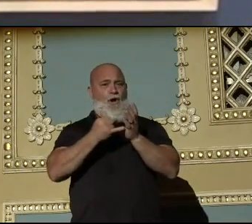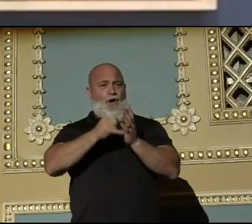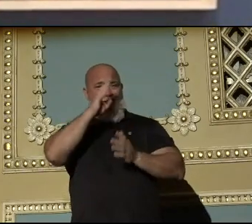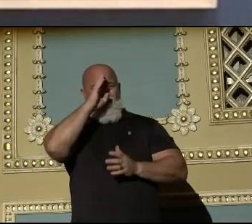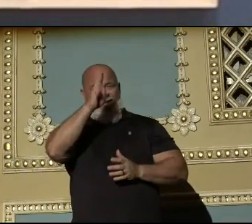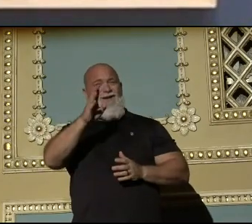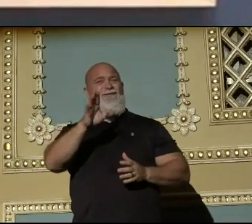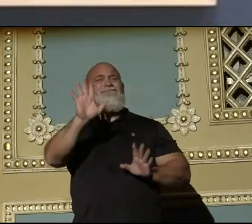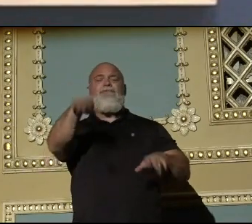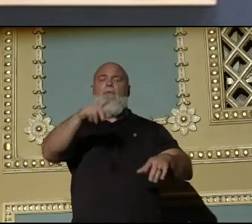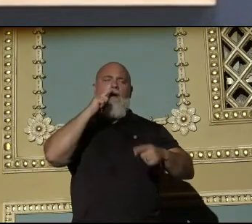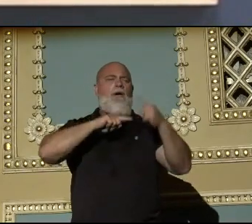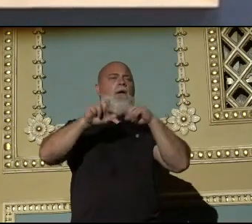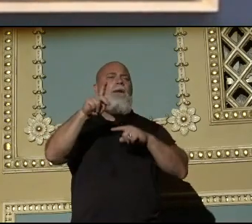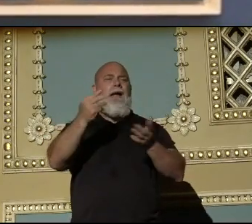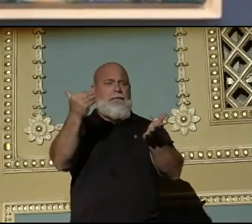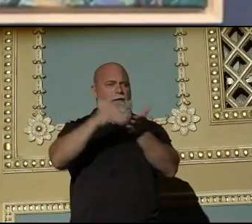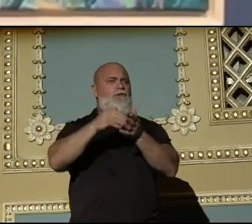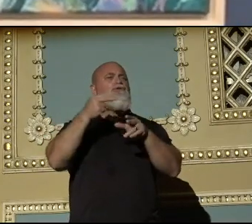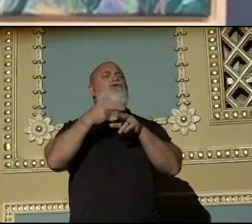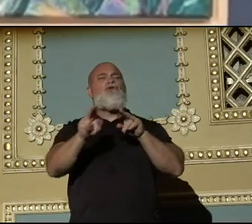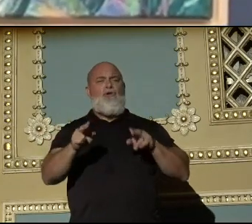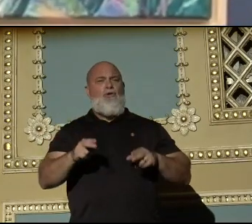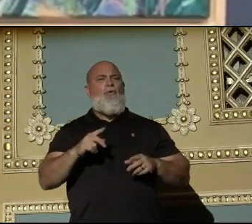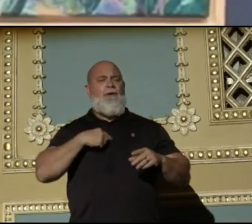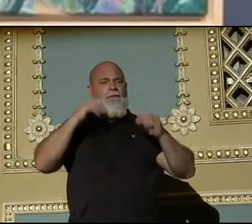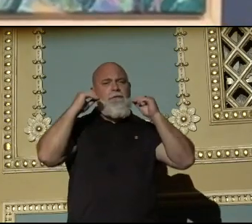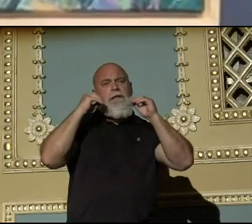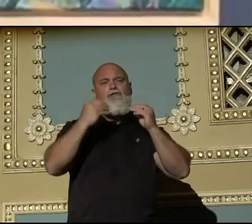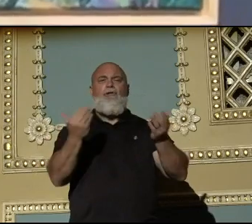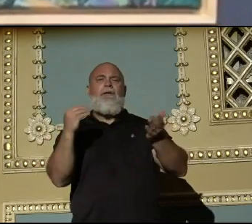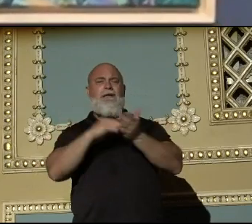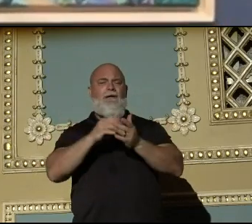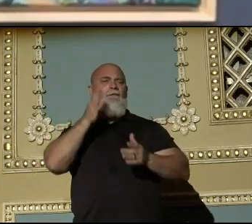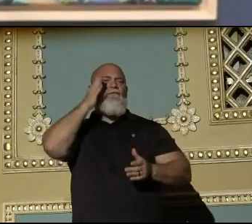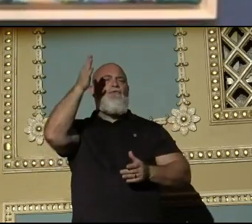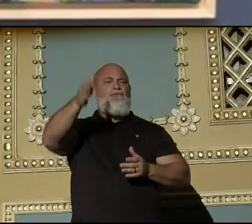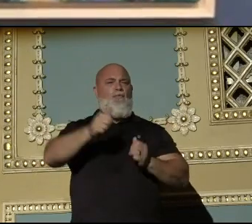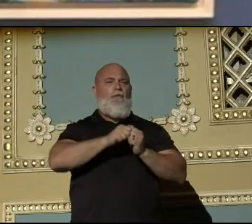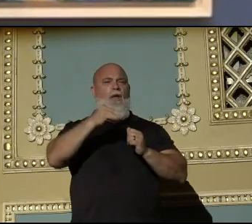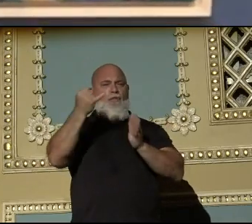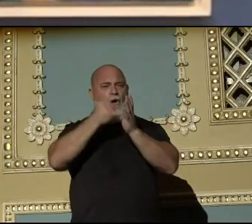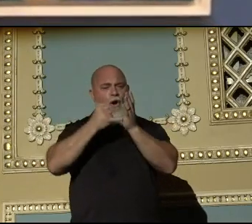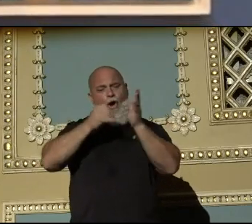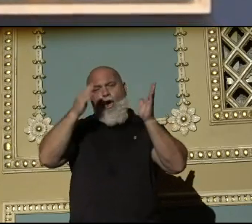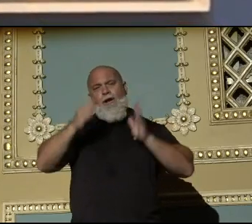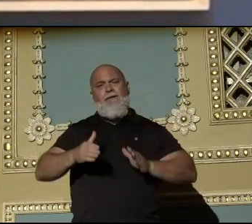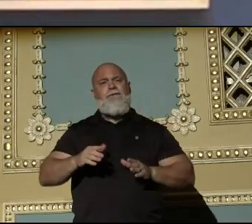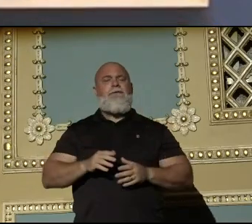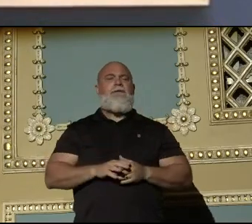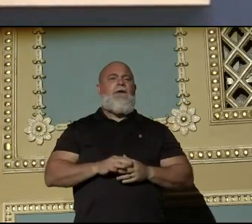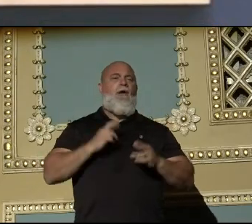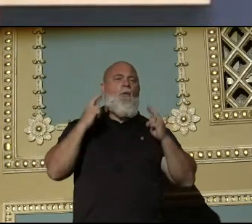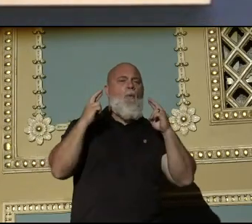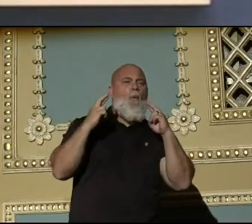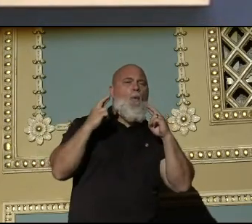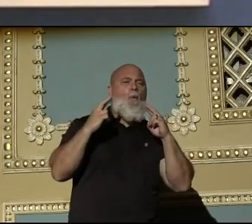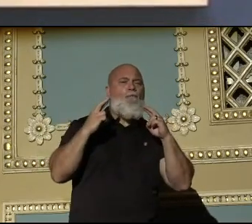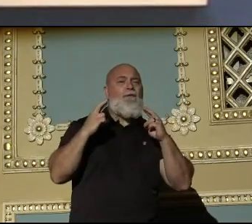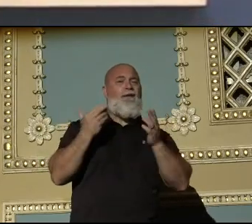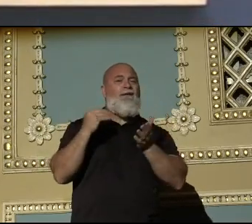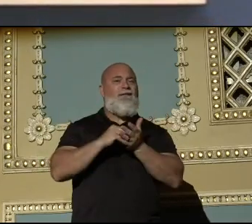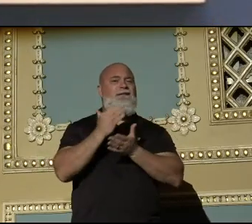again one day, and I'll be able to teach again one day in the future with other artists, and hopefully again someday